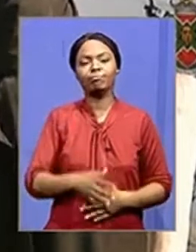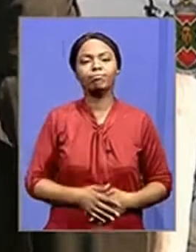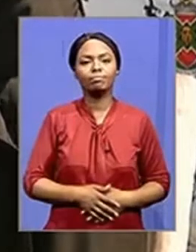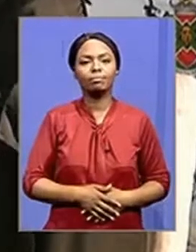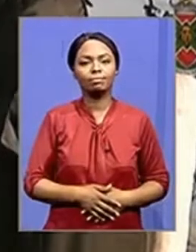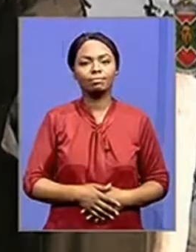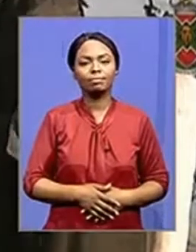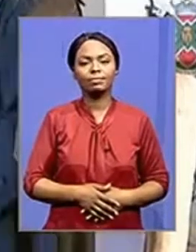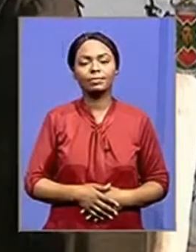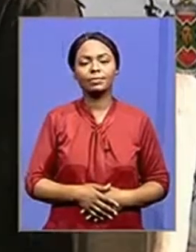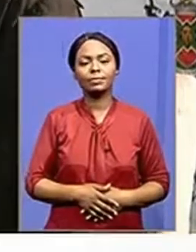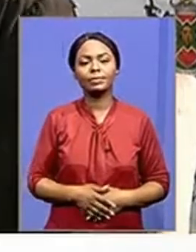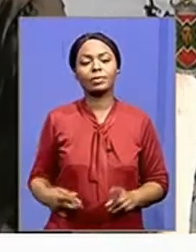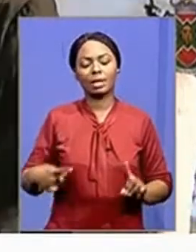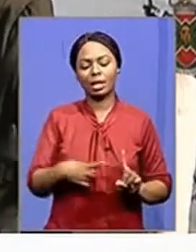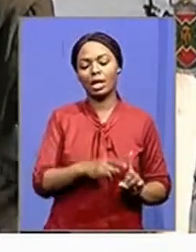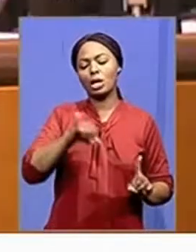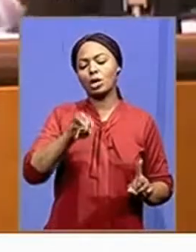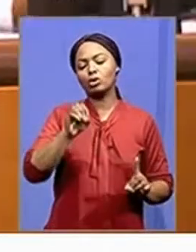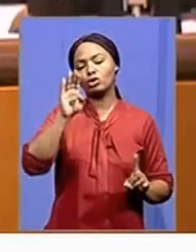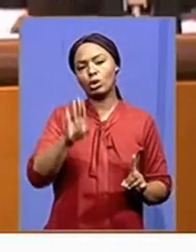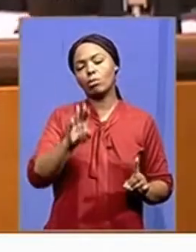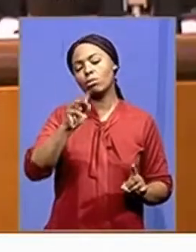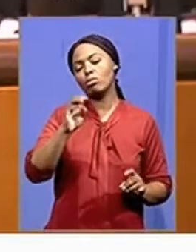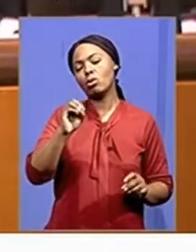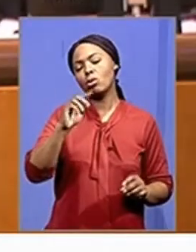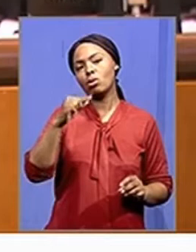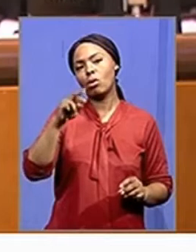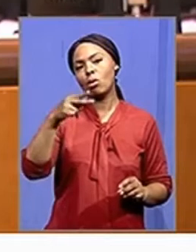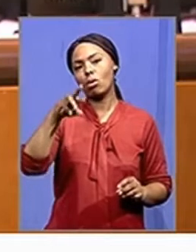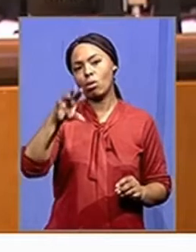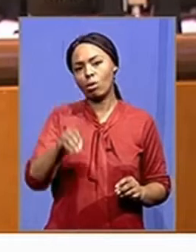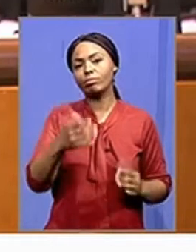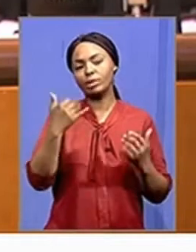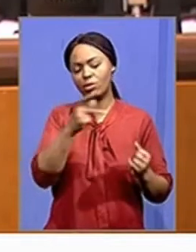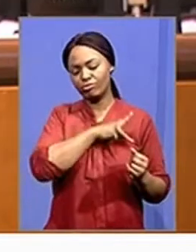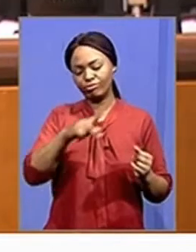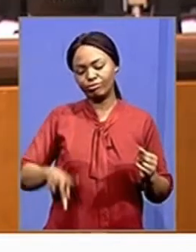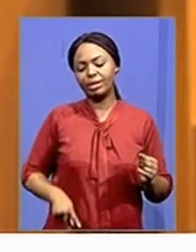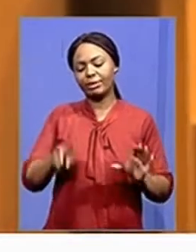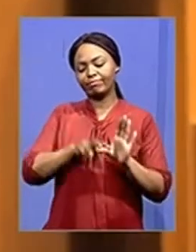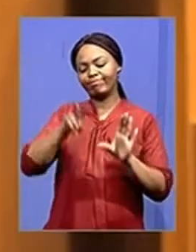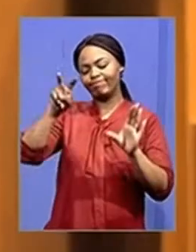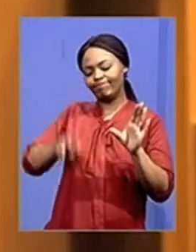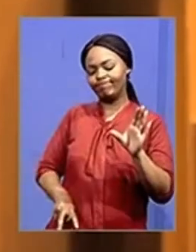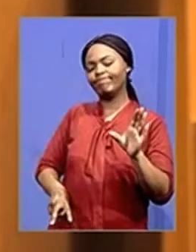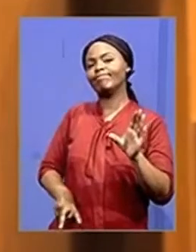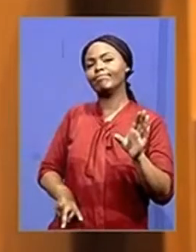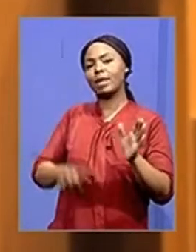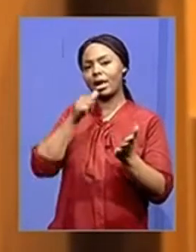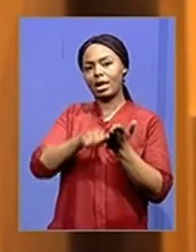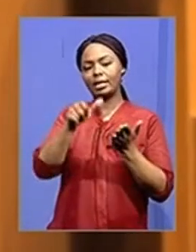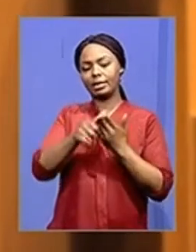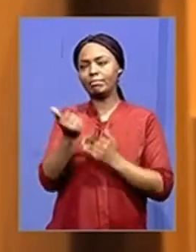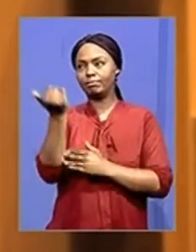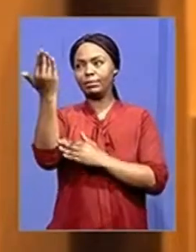Tonakgolo ya Maloba Job Mokgoro o sweditse go ikgogela morago jaaka leloko la kokoano theomolao ya Northwest. Seno se tla morago ga gore a itokolle mo tirong maabane